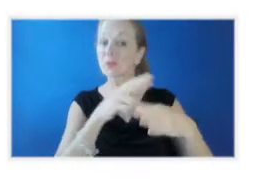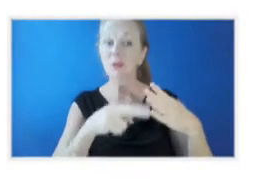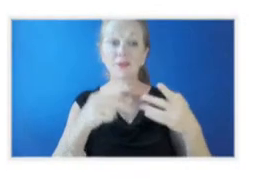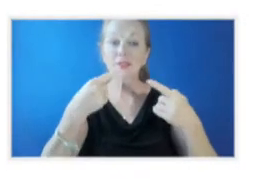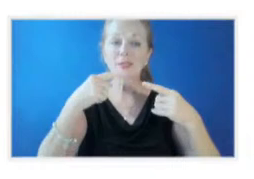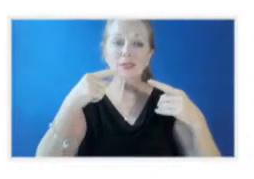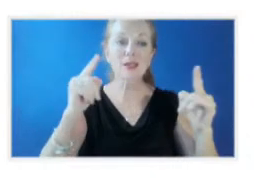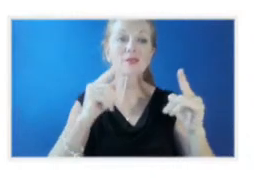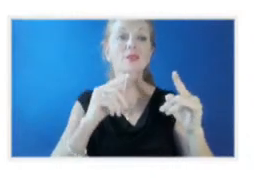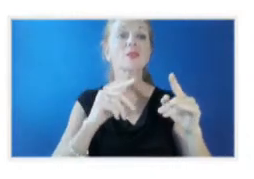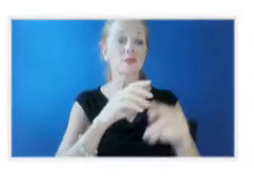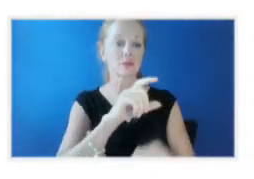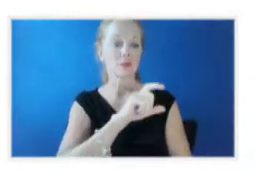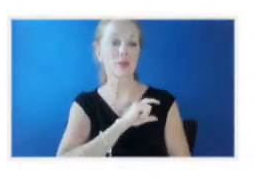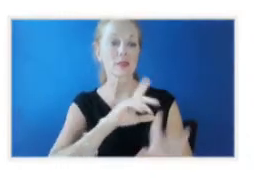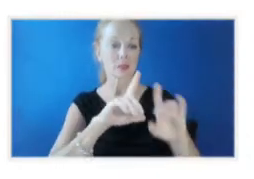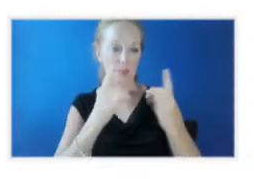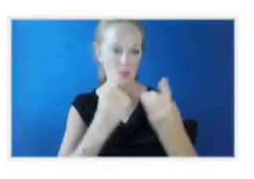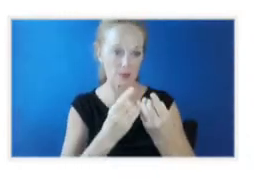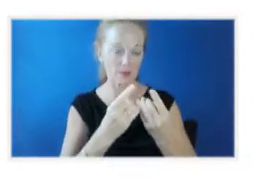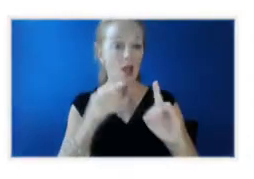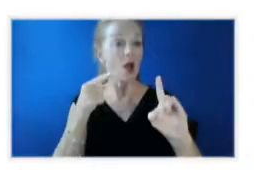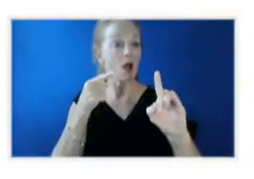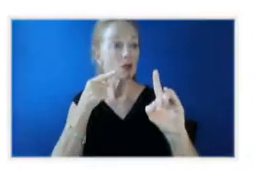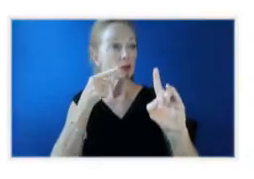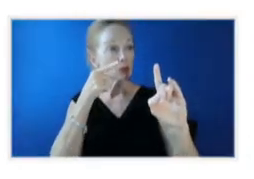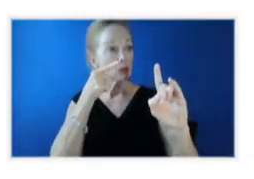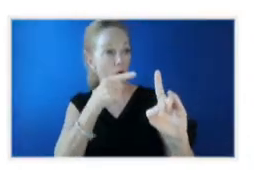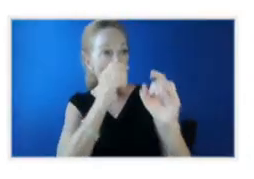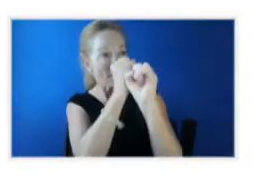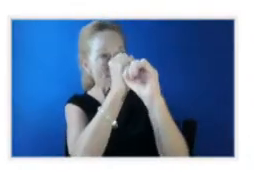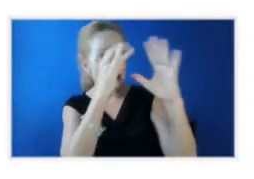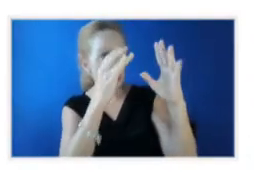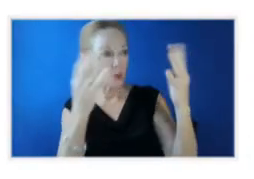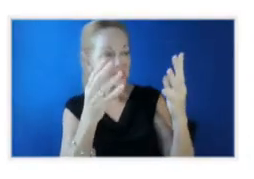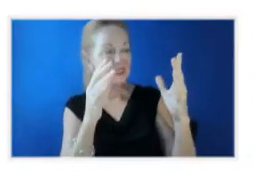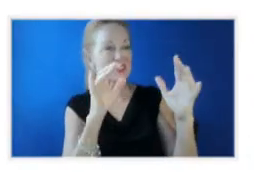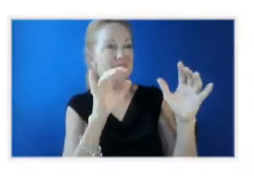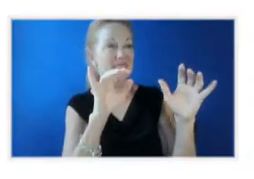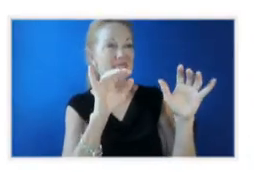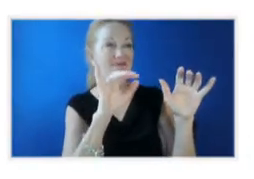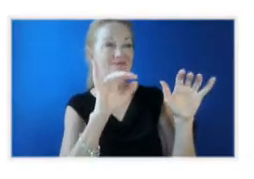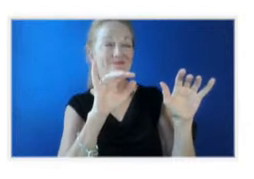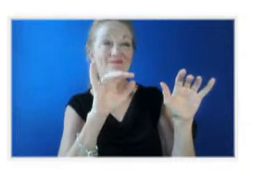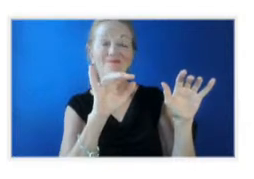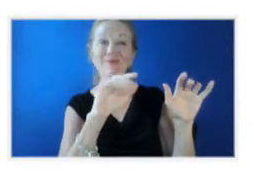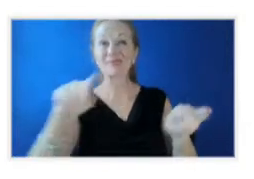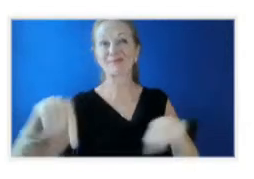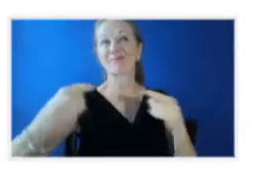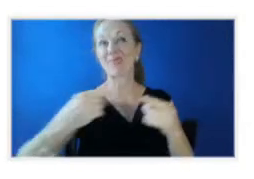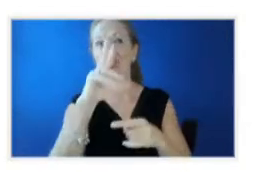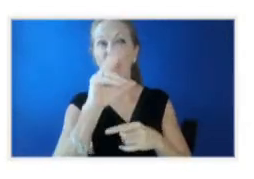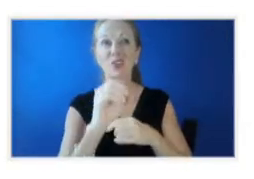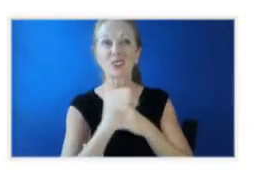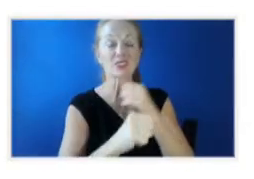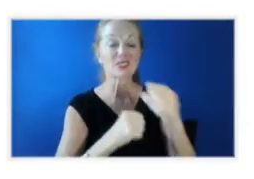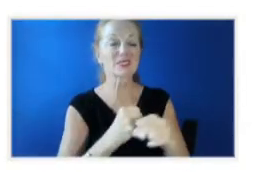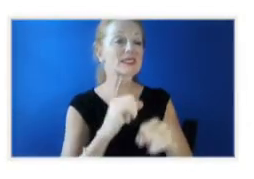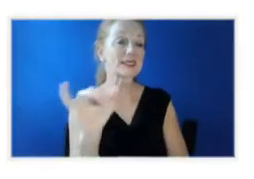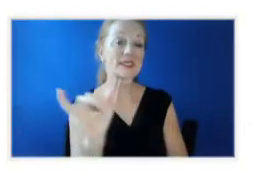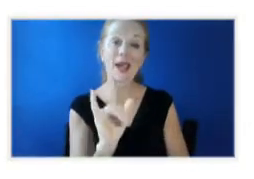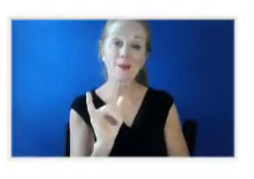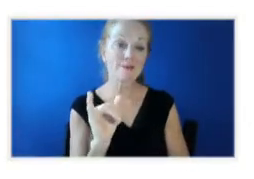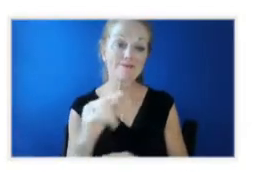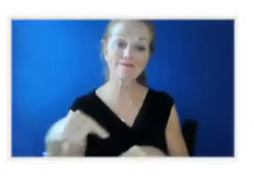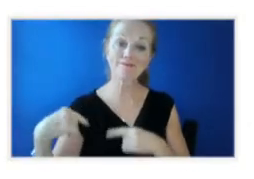department. Our mission and our vision had been the same for probably over 30 years. And when we went back and did a